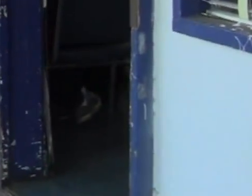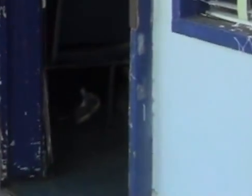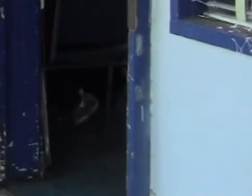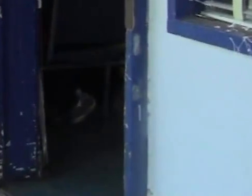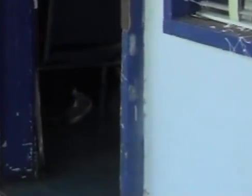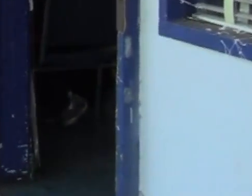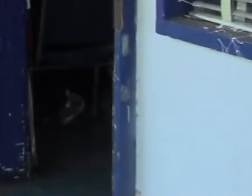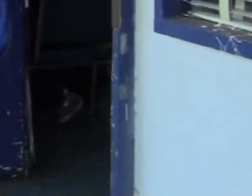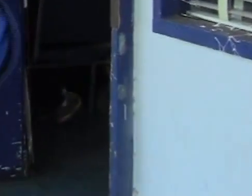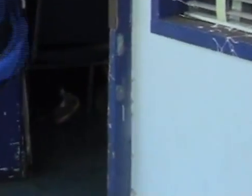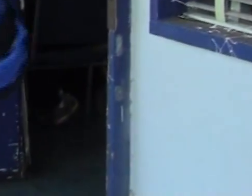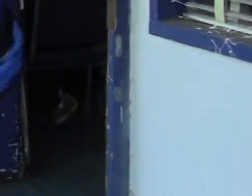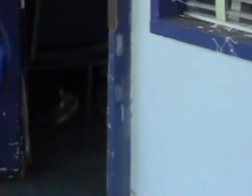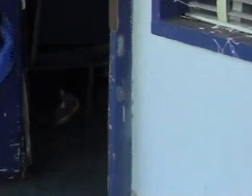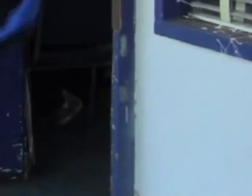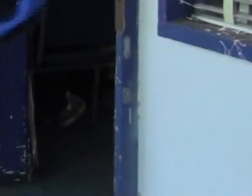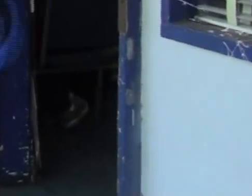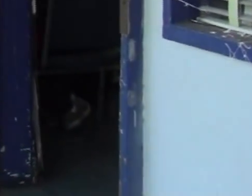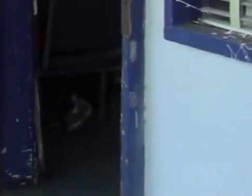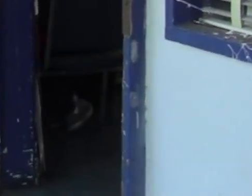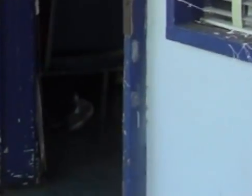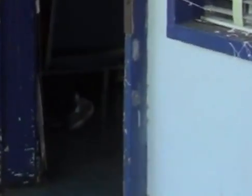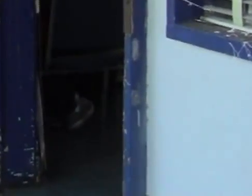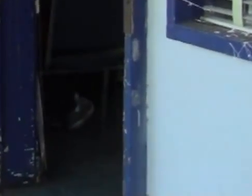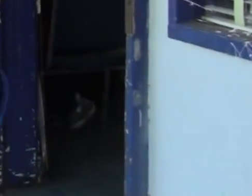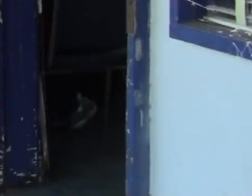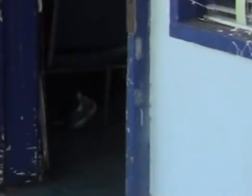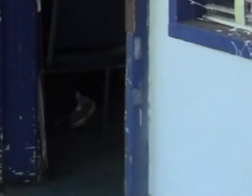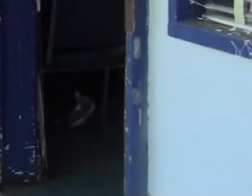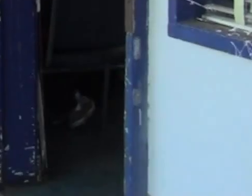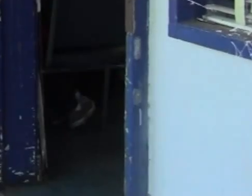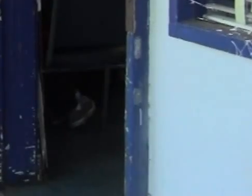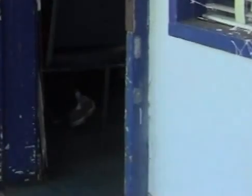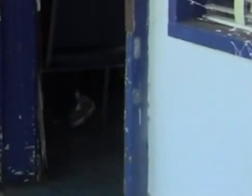seeing them over and over again. If people speak too fast, I miss